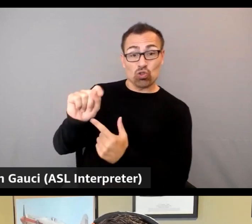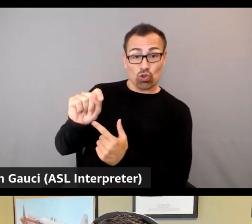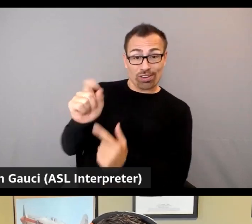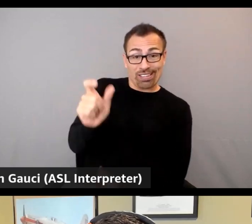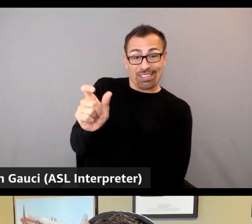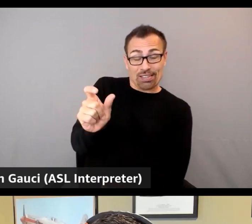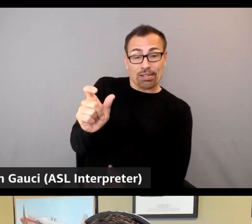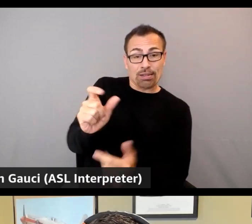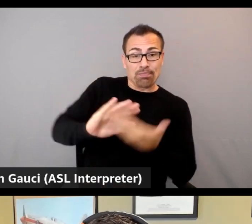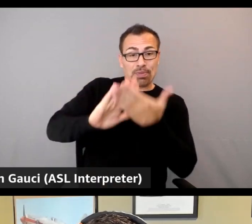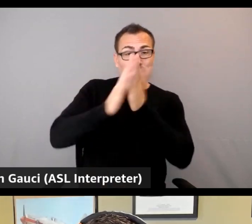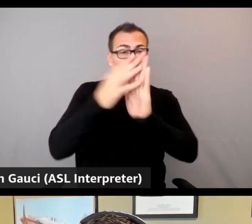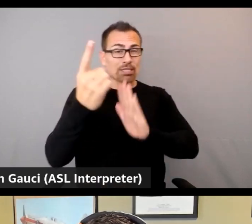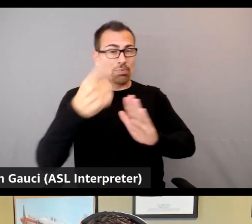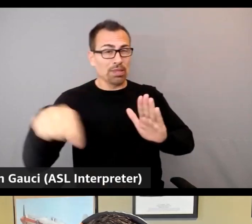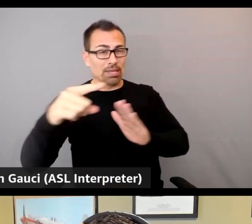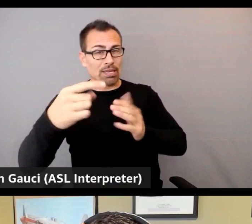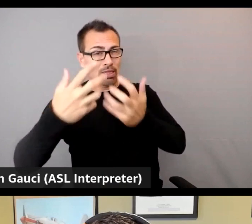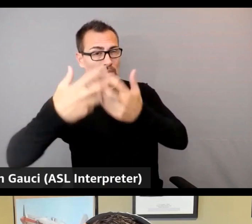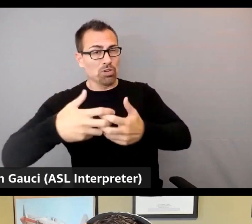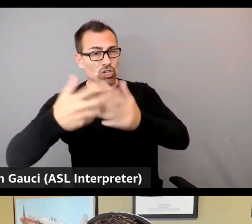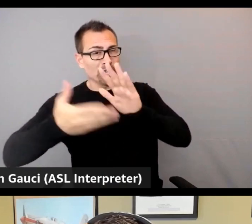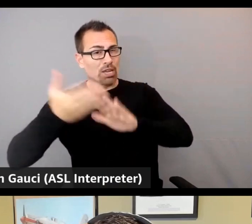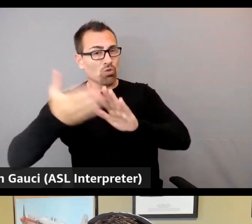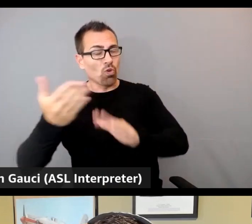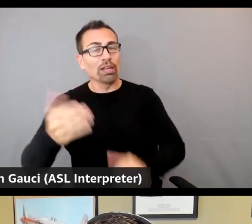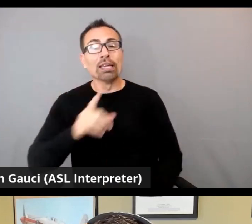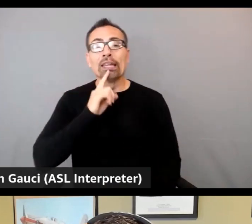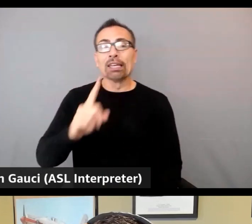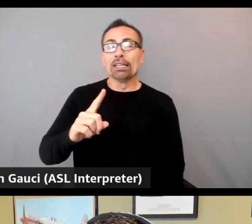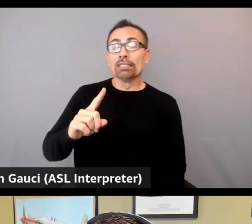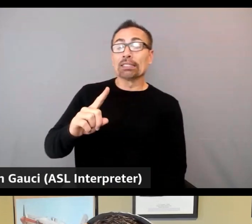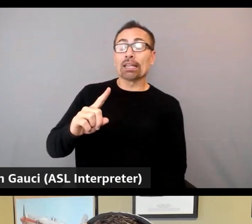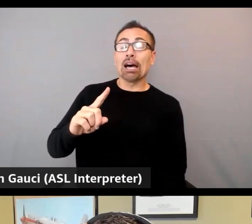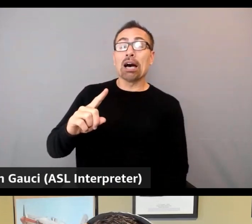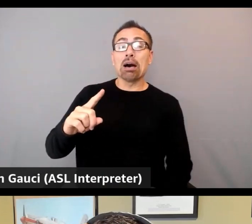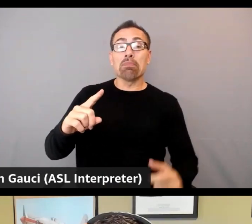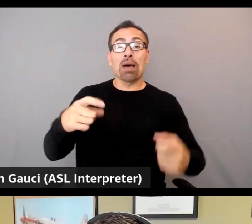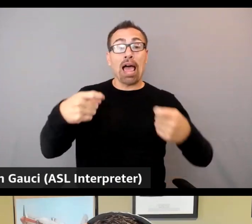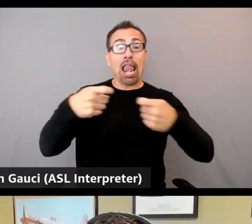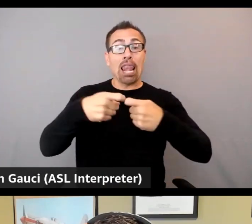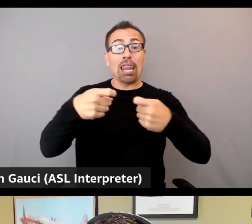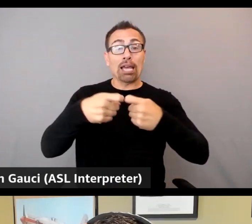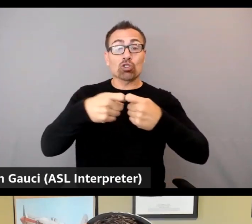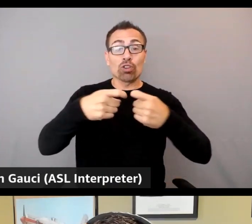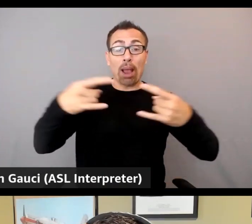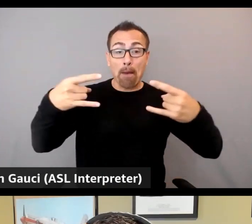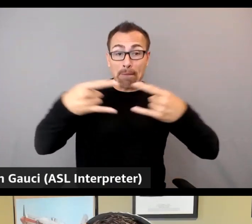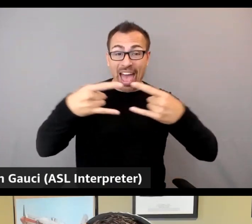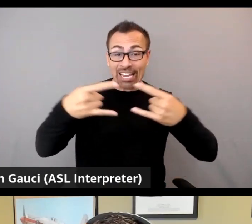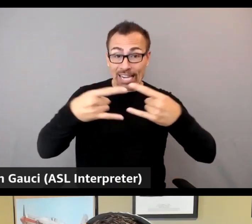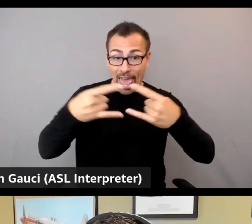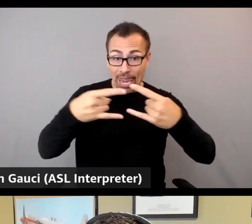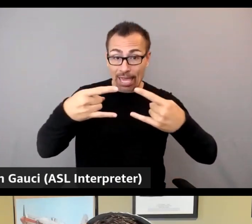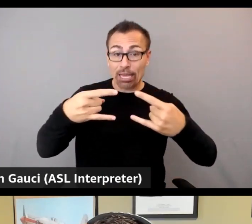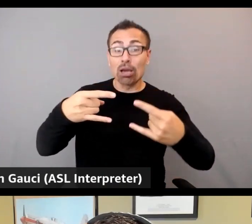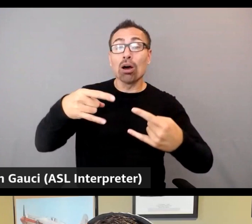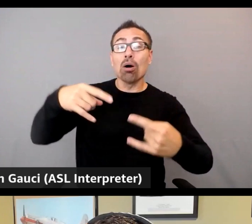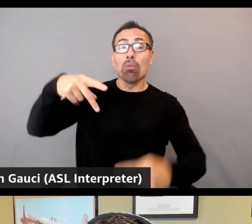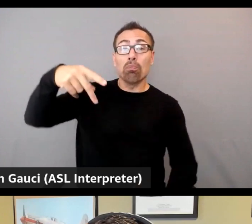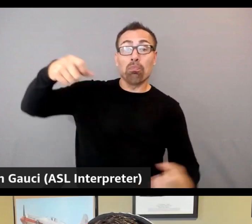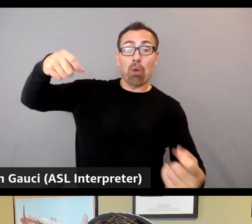run, some electromagnetic pulses and waves. And now what we've added is the functionality